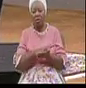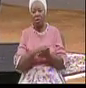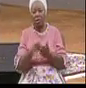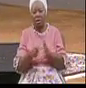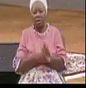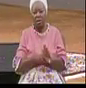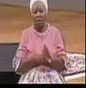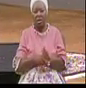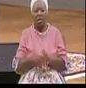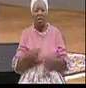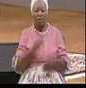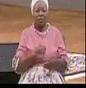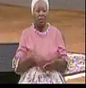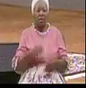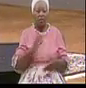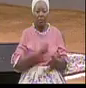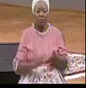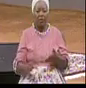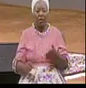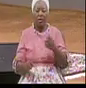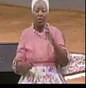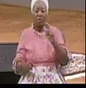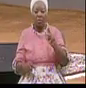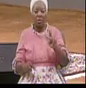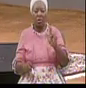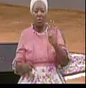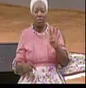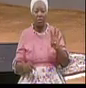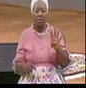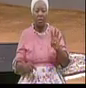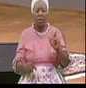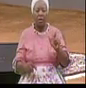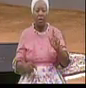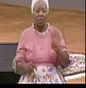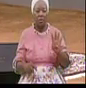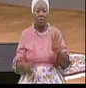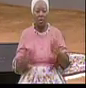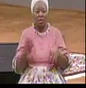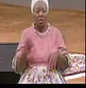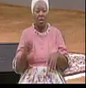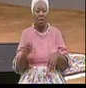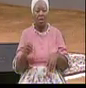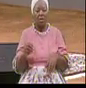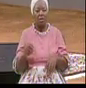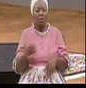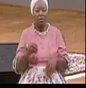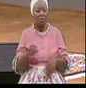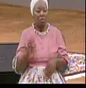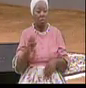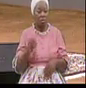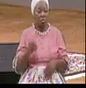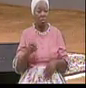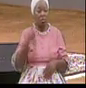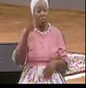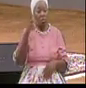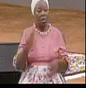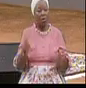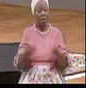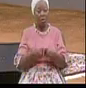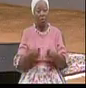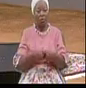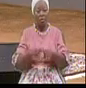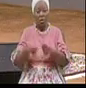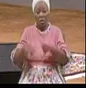unrighteousness. Verse 24. In verse 24, it says, wherefore God also